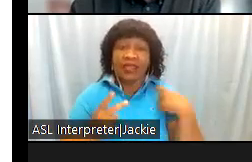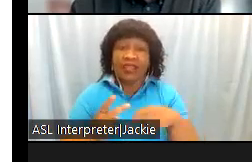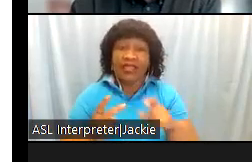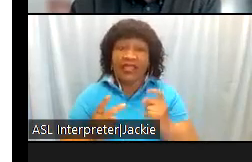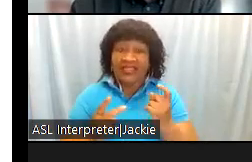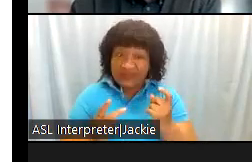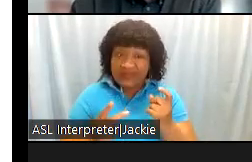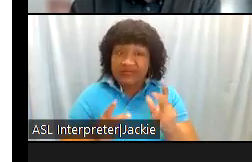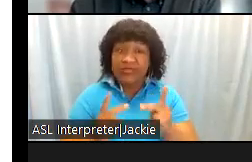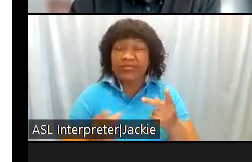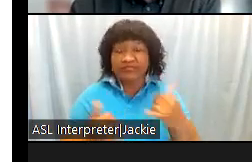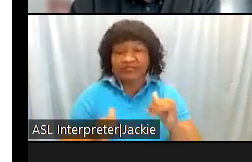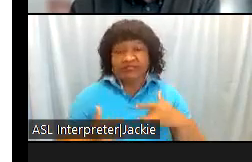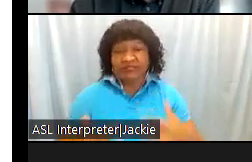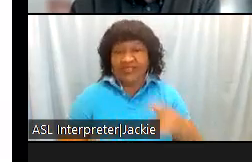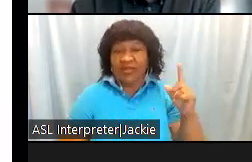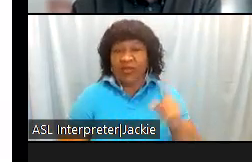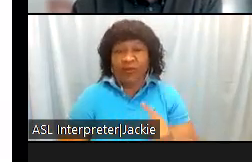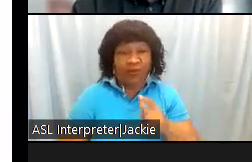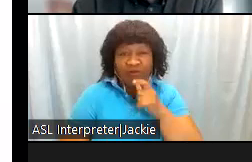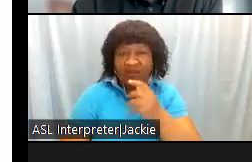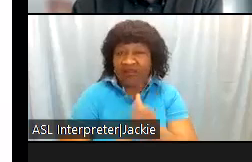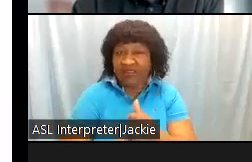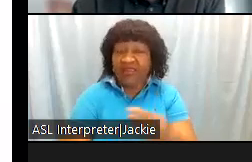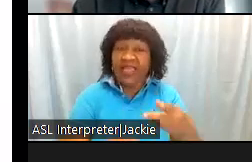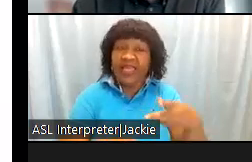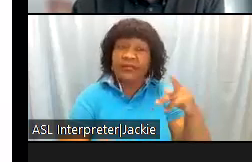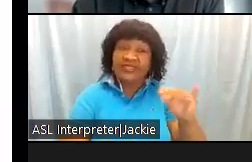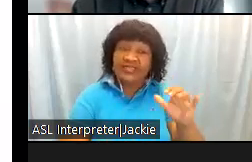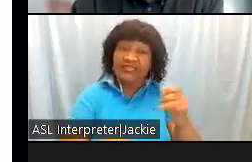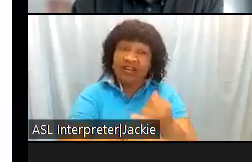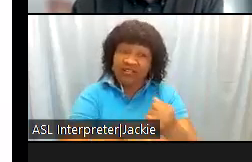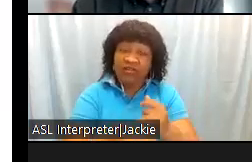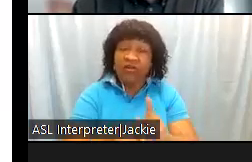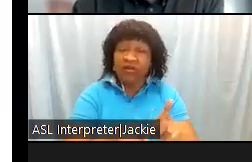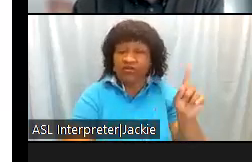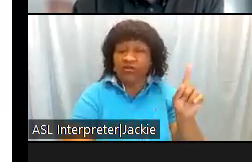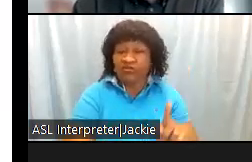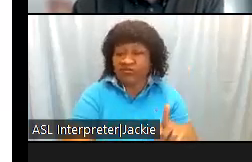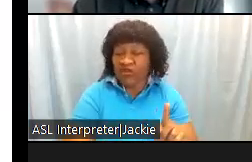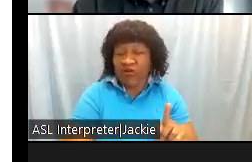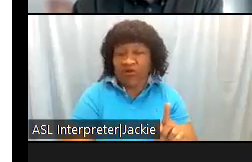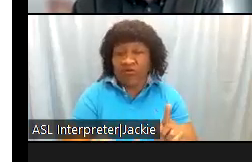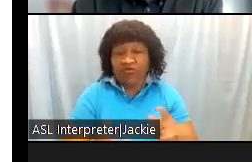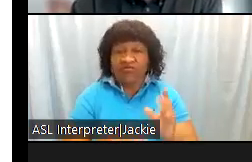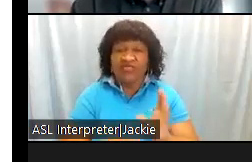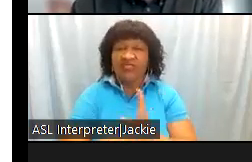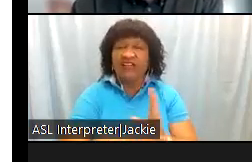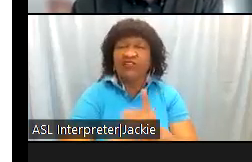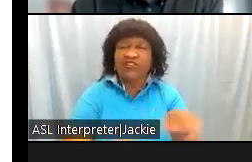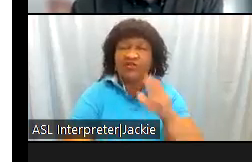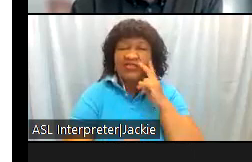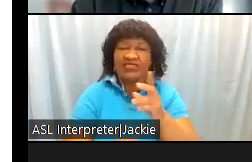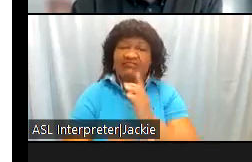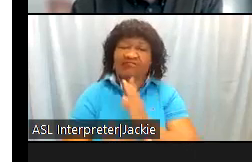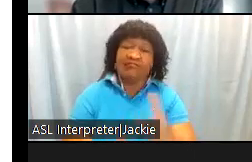community, it's significantly lower. And then in the Hawaiian Pacific Islander community, it is also lower than the county average. So those are areas where